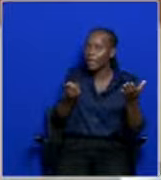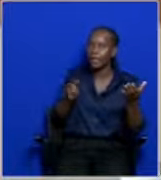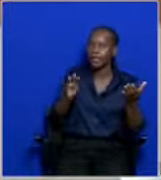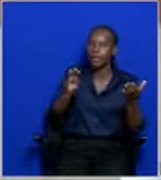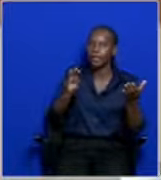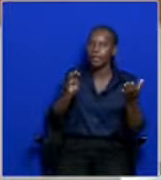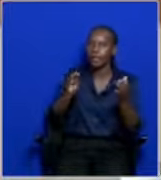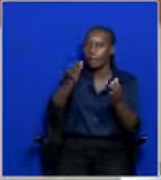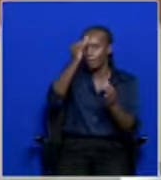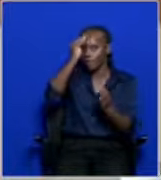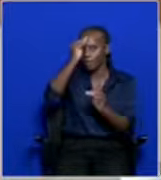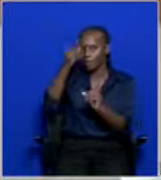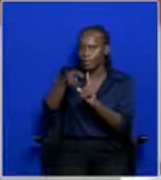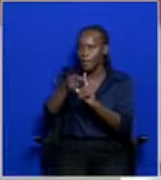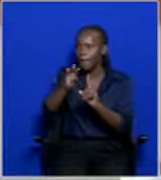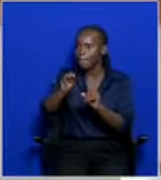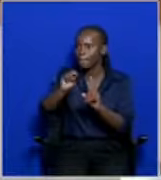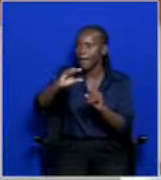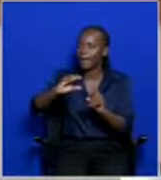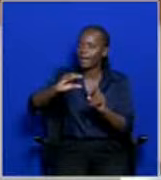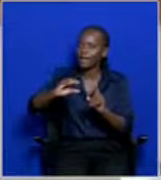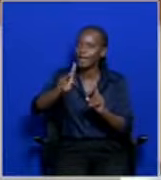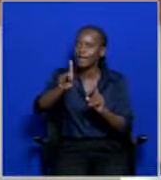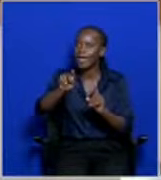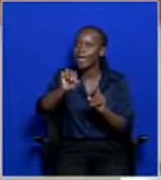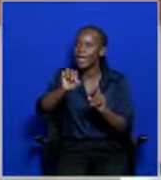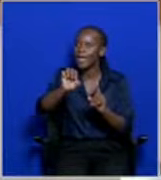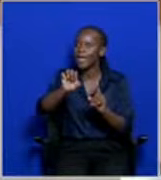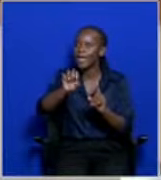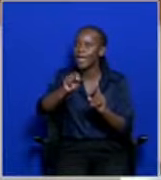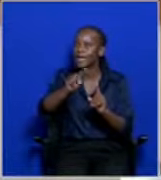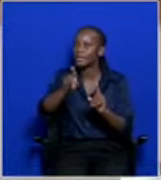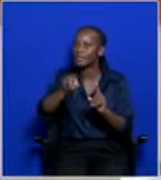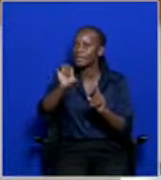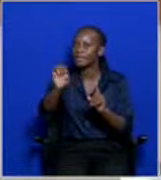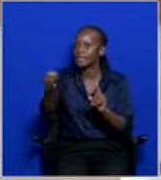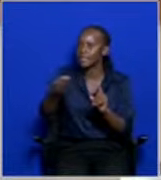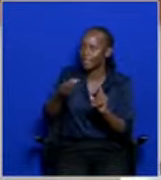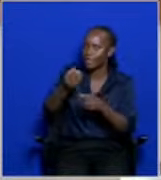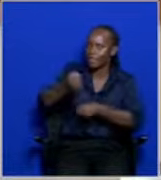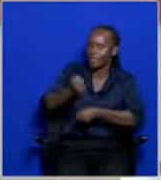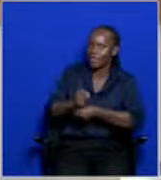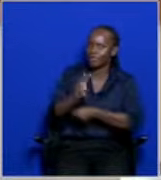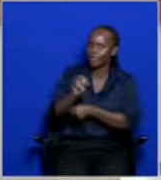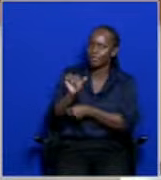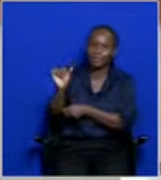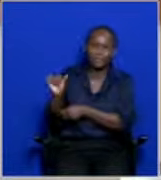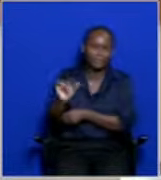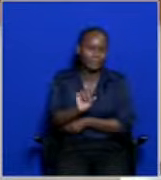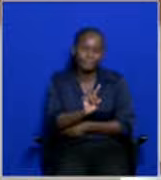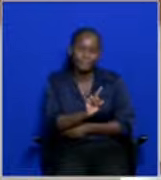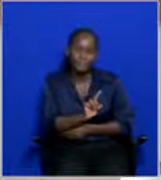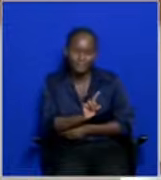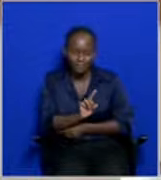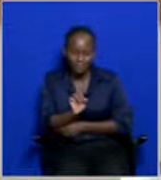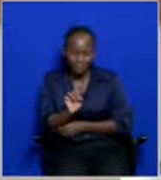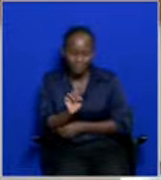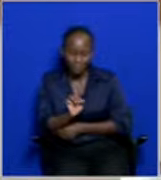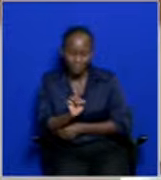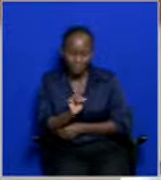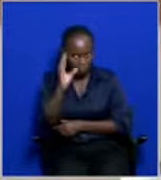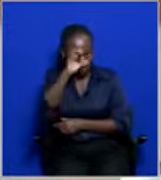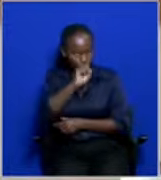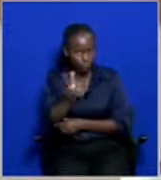And I'll just confirm that this is the statement that you say you received